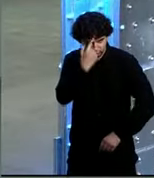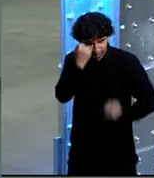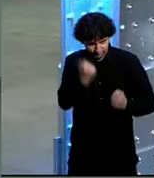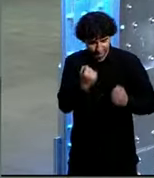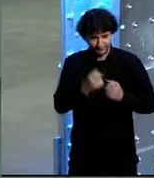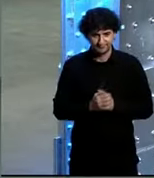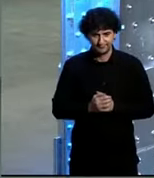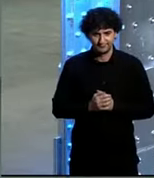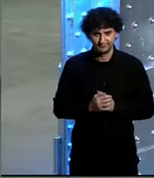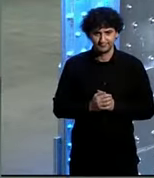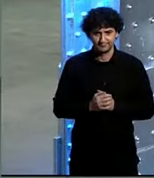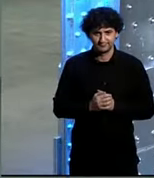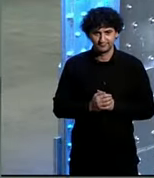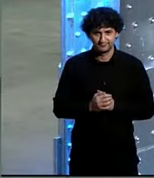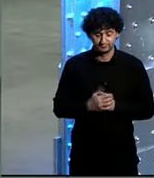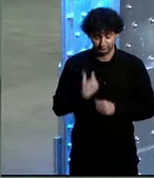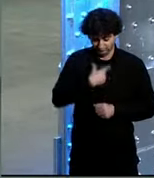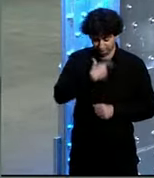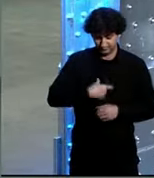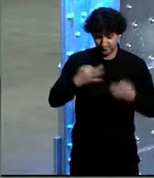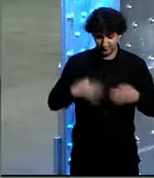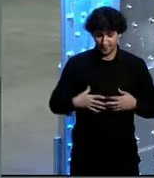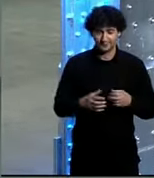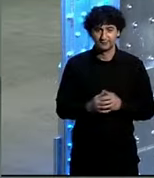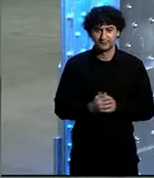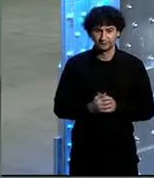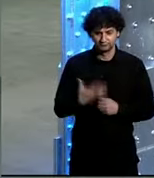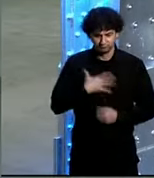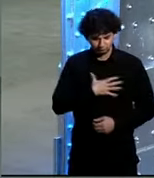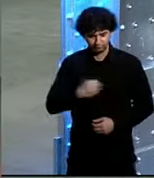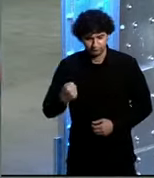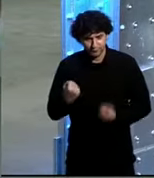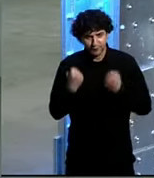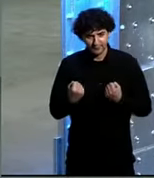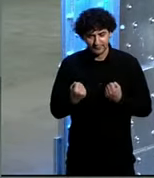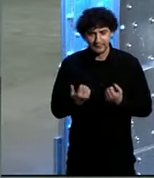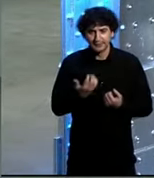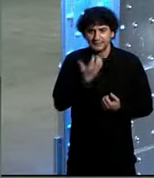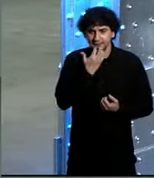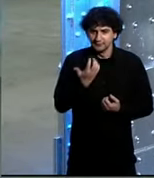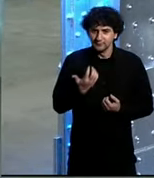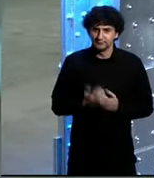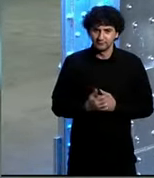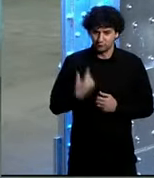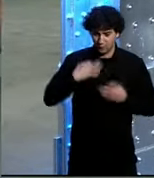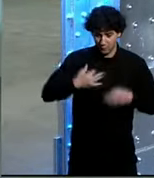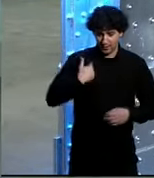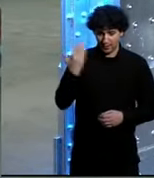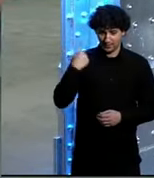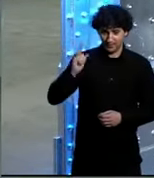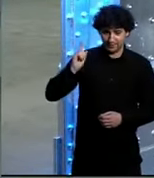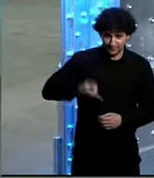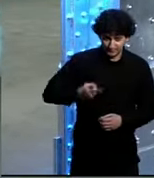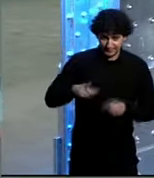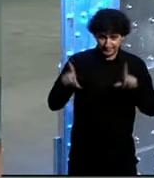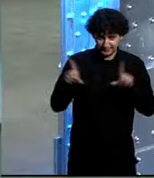professionals and scholars, moguls and people, and daring people, very brave, daring people, like